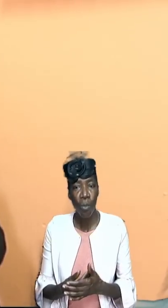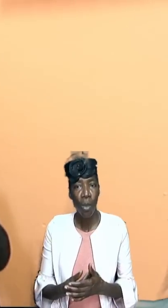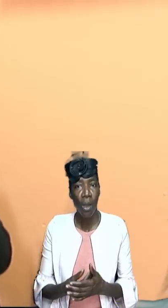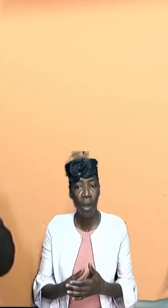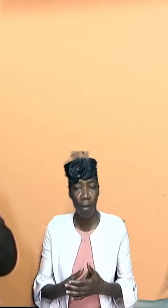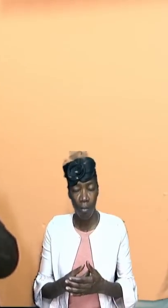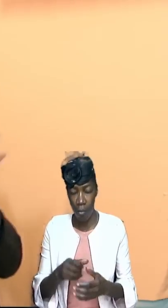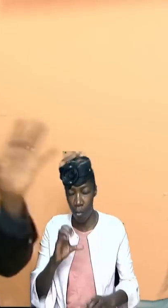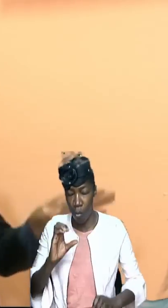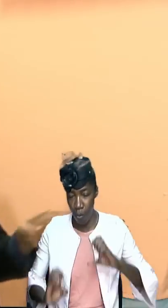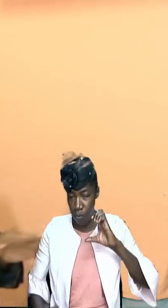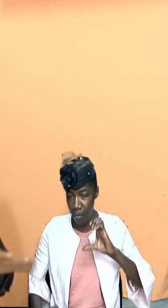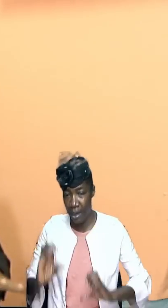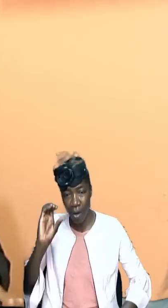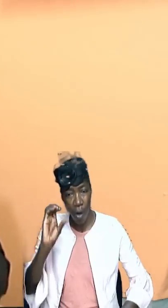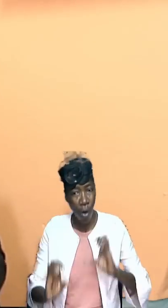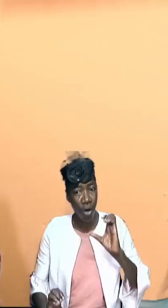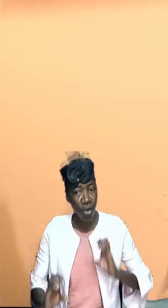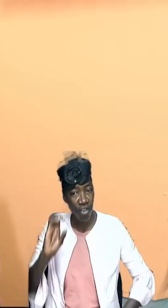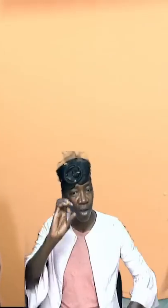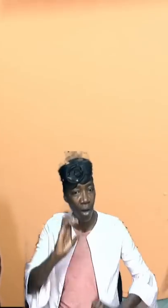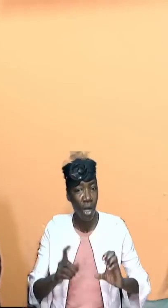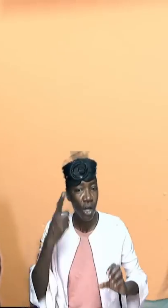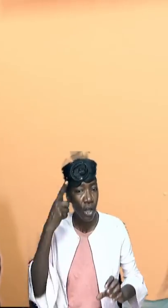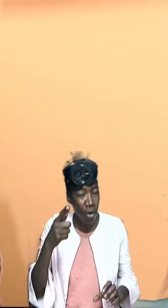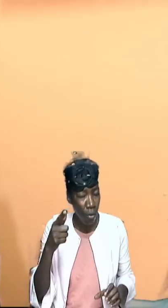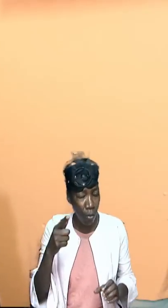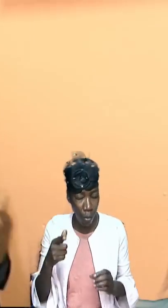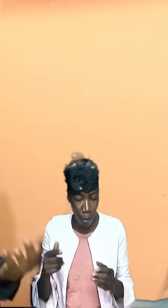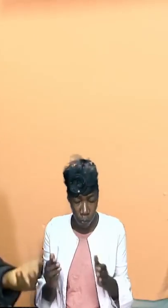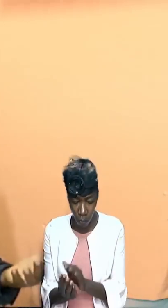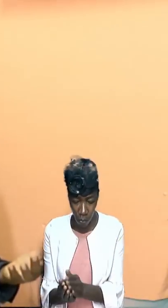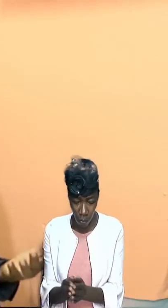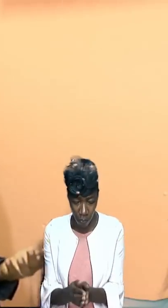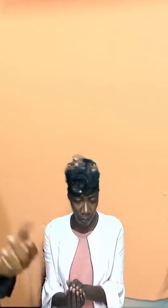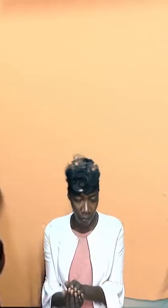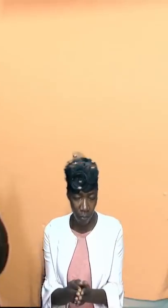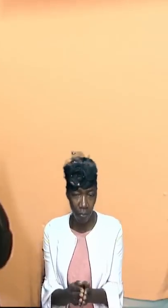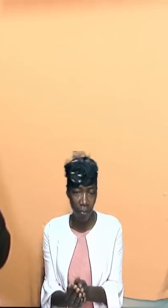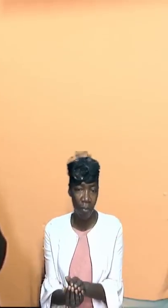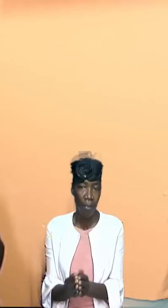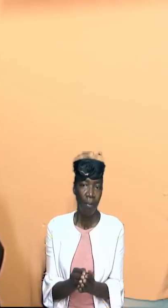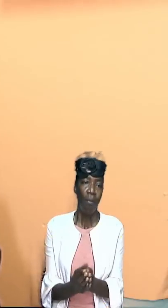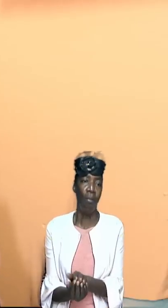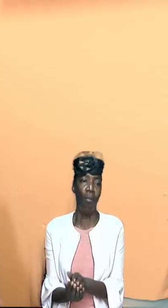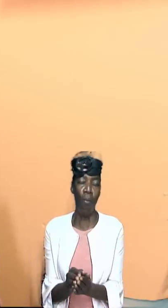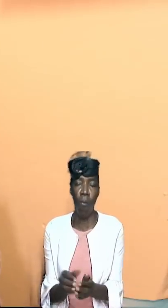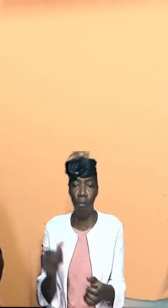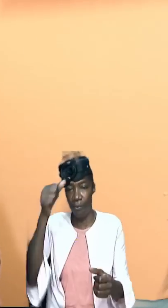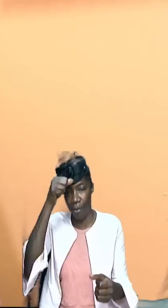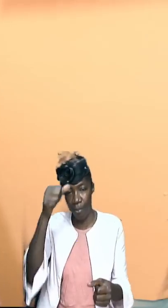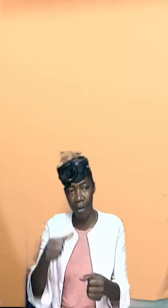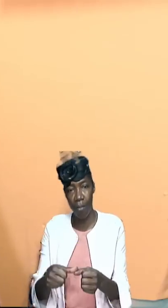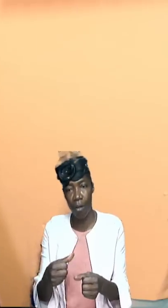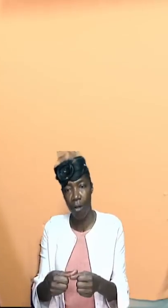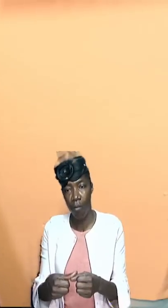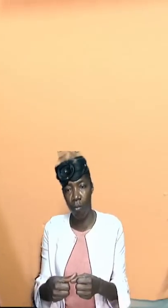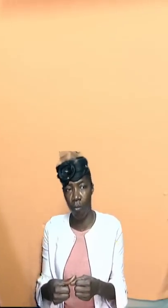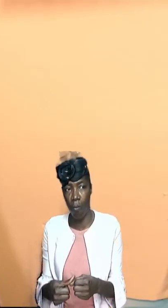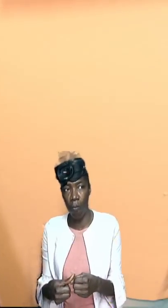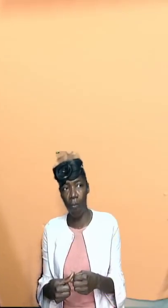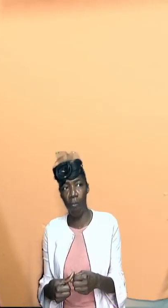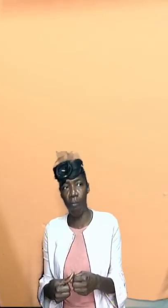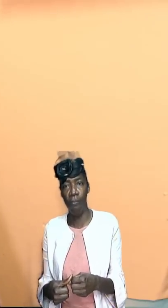They all have a story of a flood and a boat. And we say, well, where did we get this from? Remember,